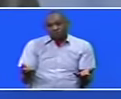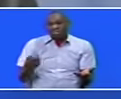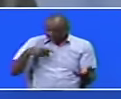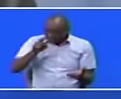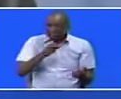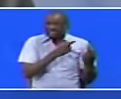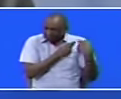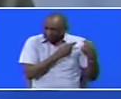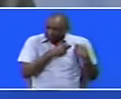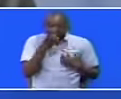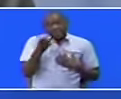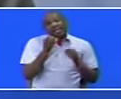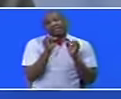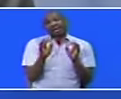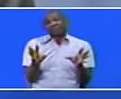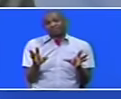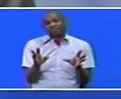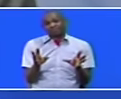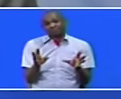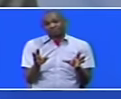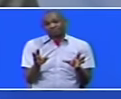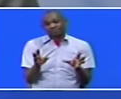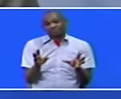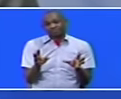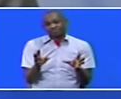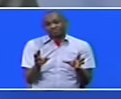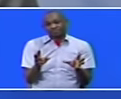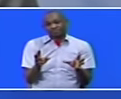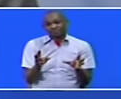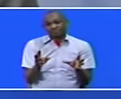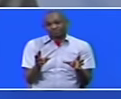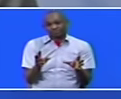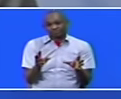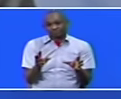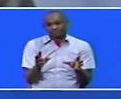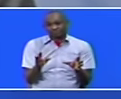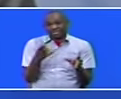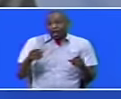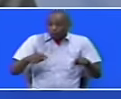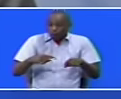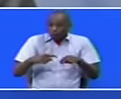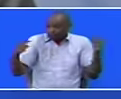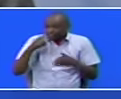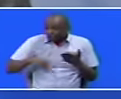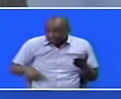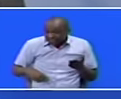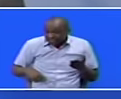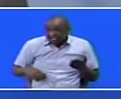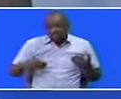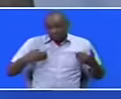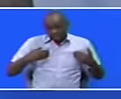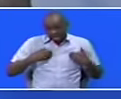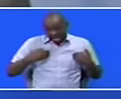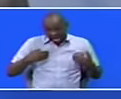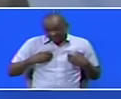Accountability is not being fulfilled. And on the contrary, there is